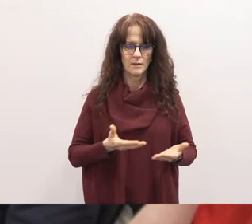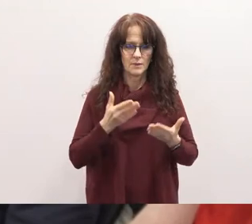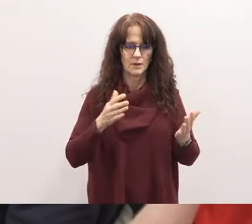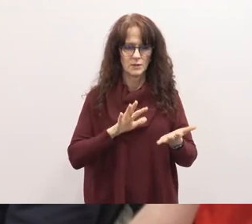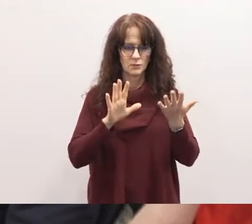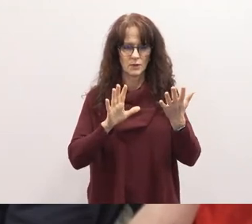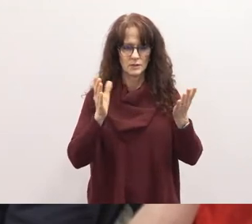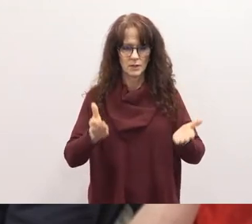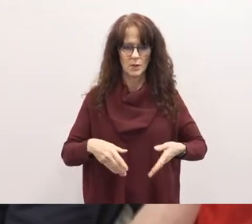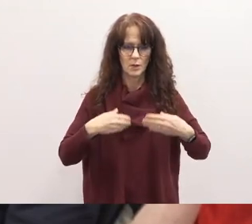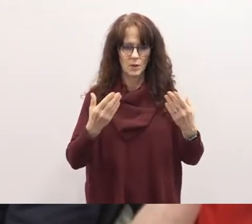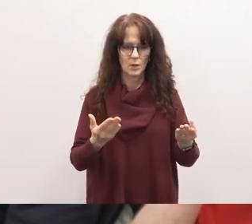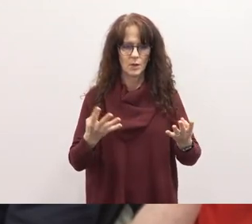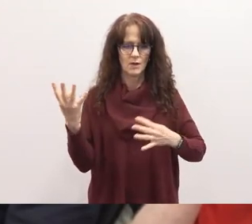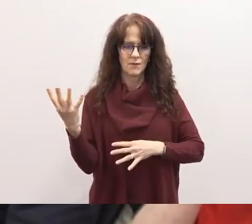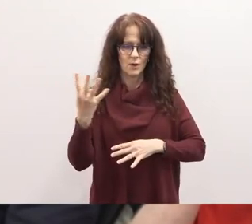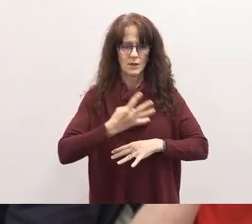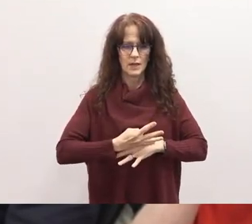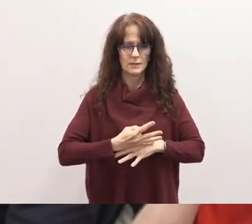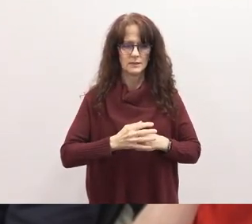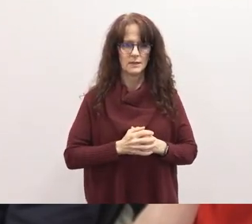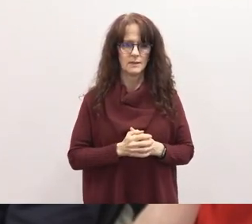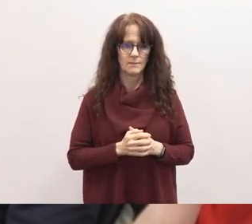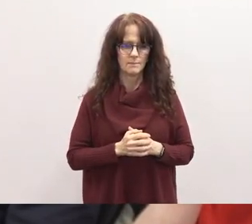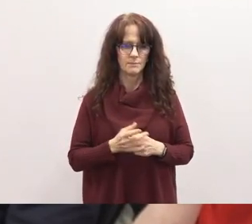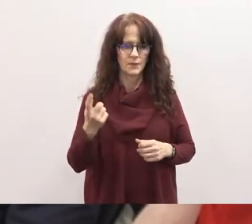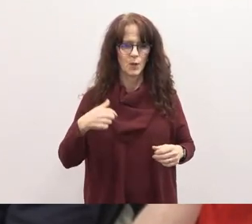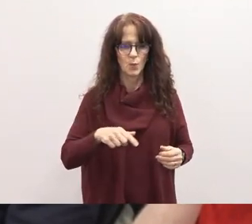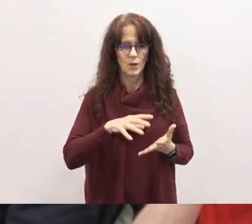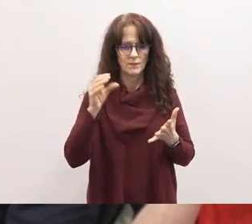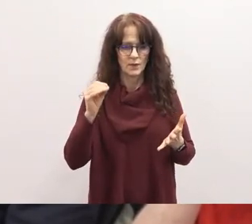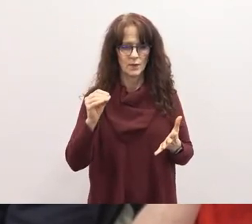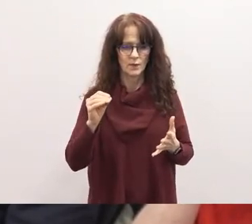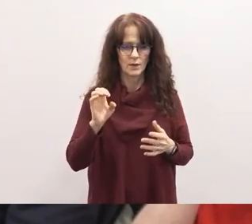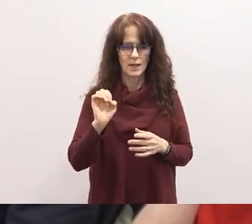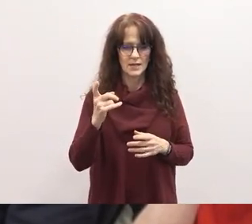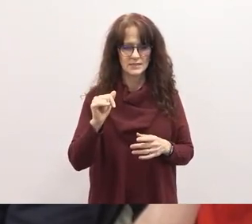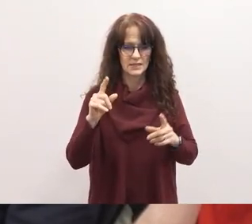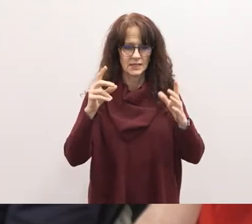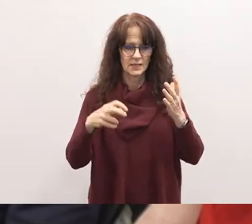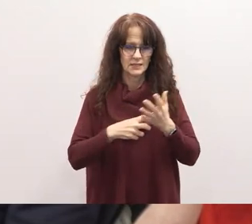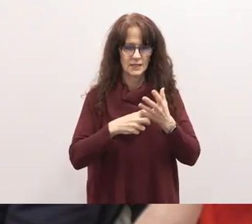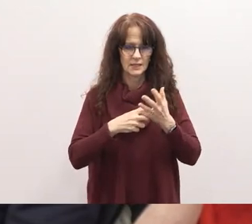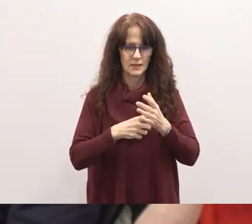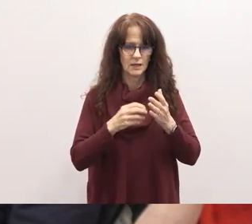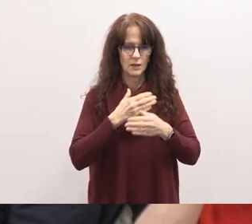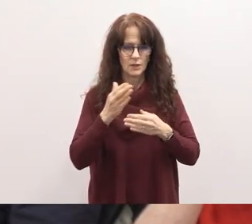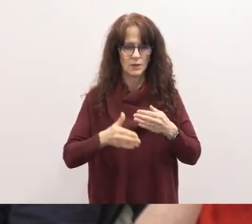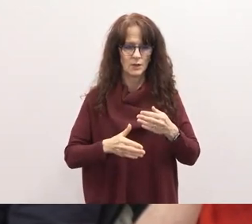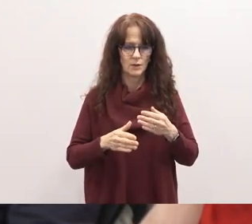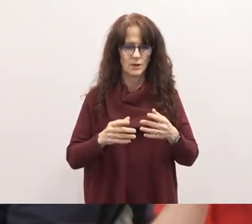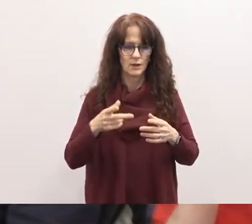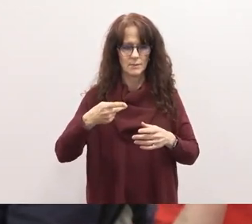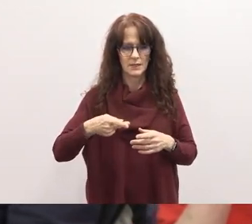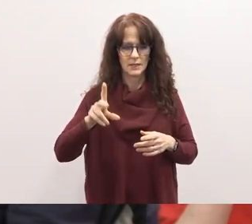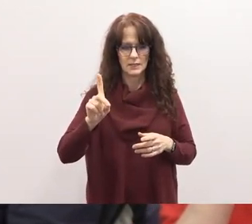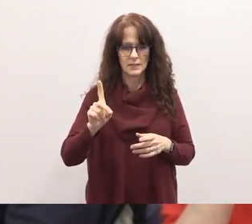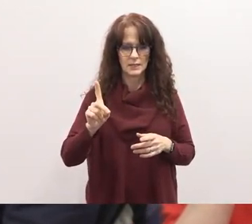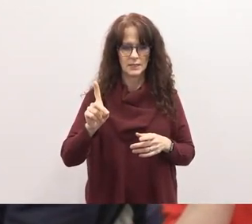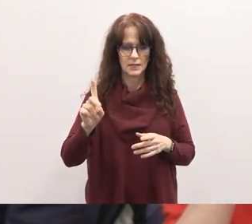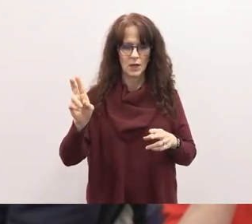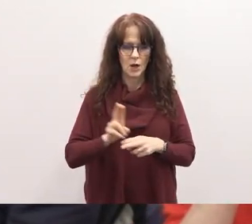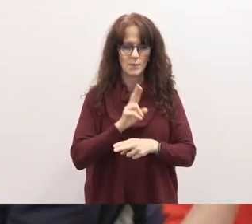the district's proposed 4 days. We have learned that the exit tickets that teachers are asked to complete at the end of a PD session are